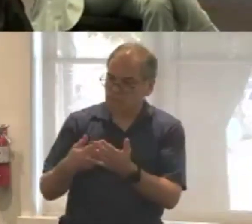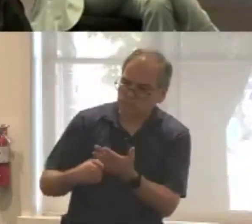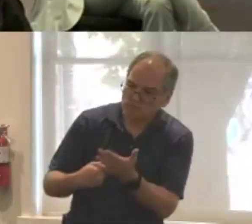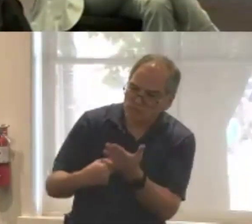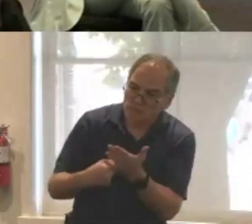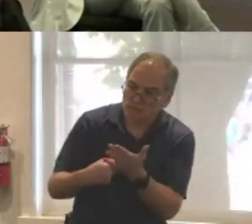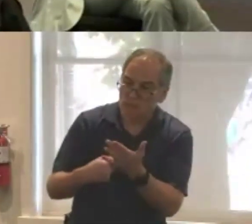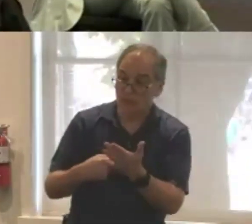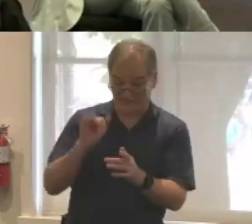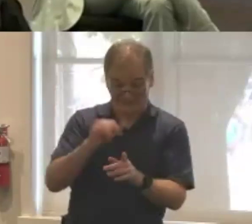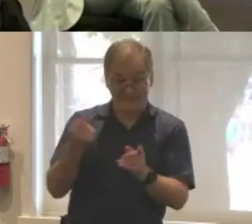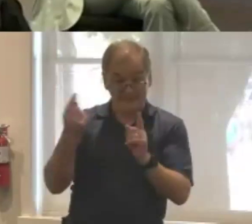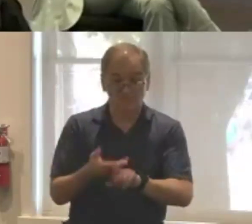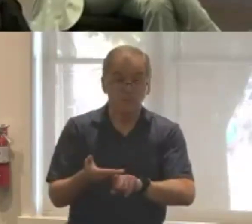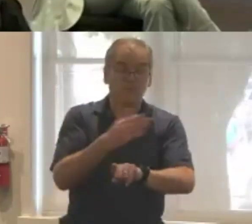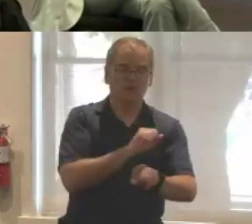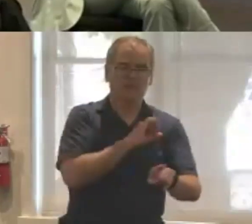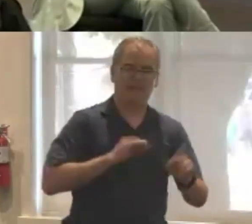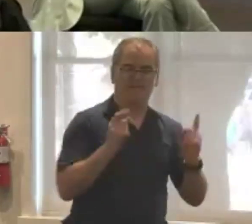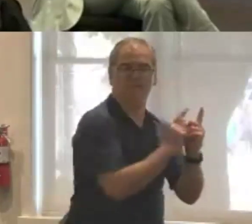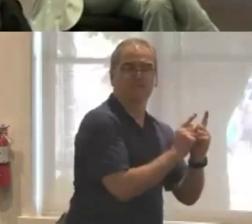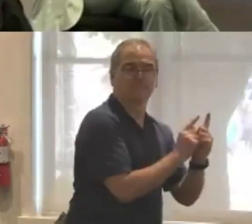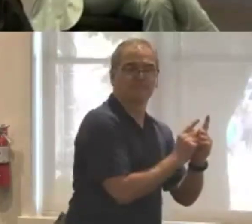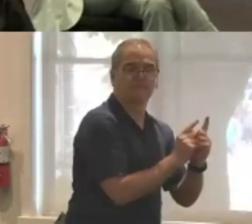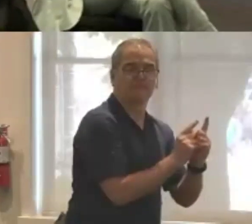in most cases, as tradition has been,